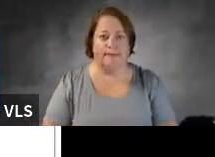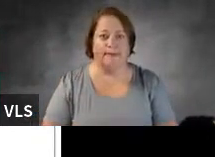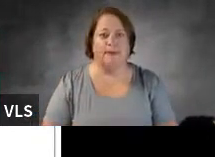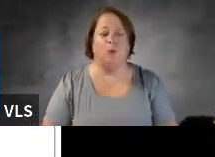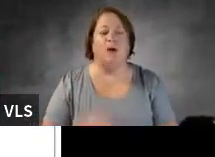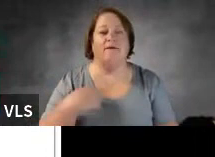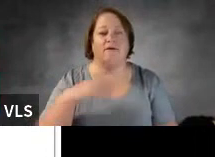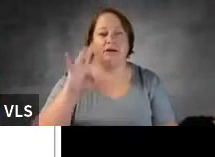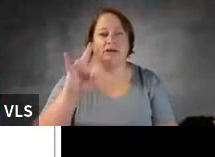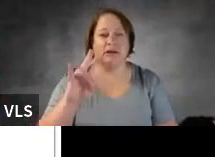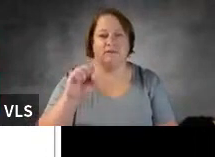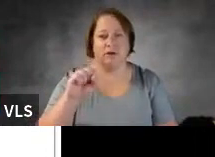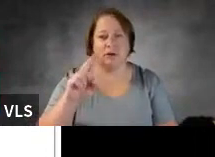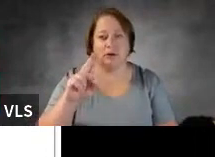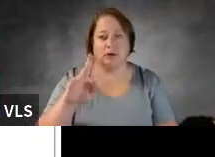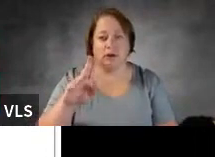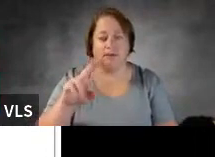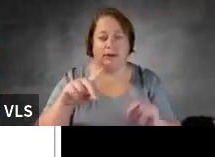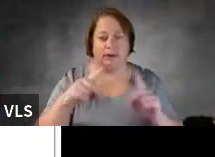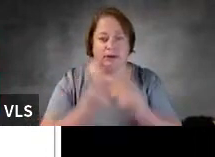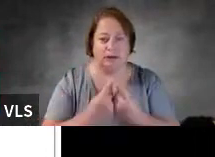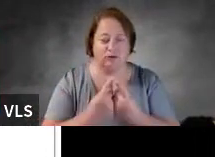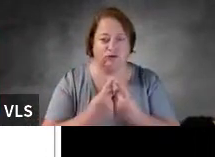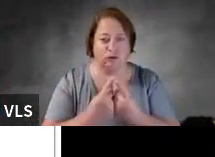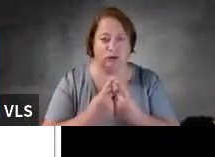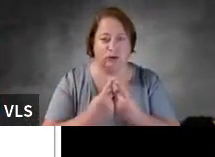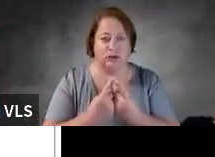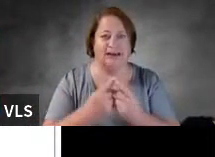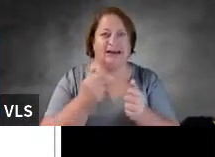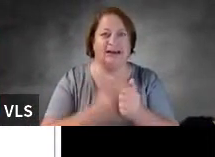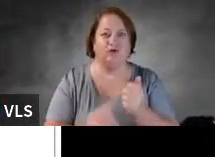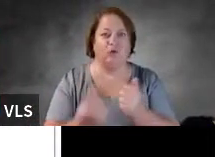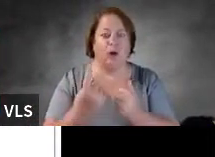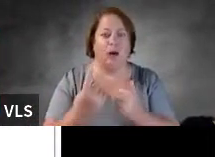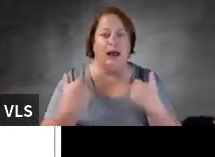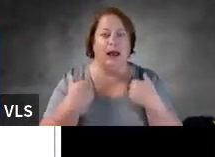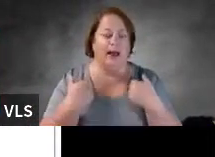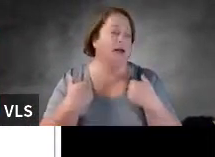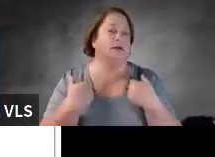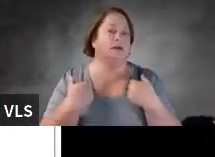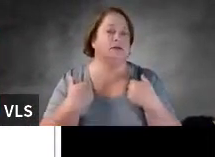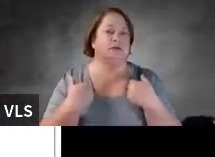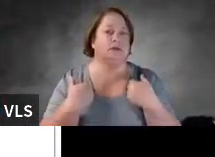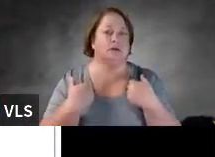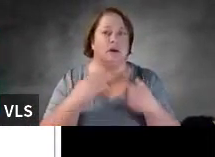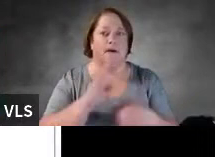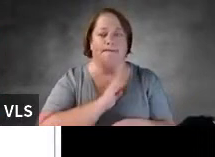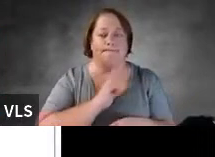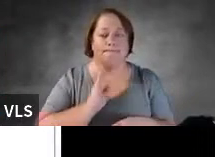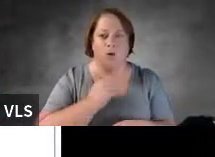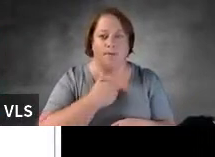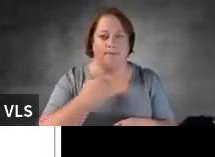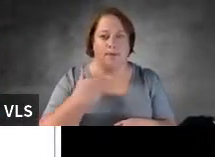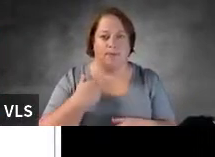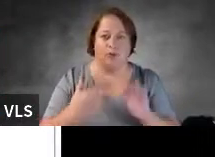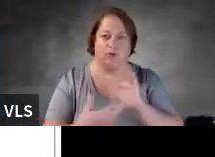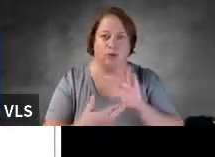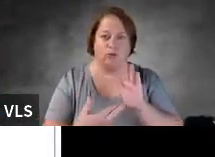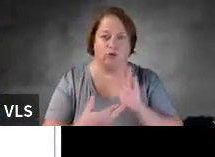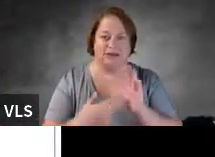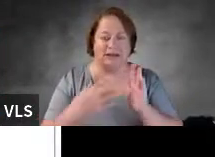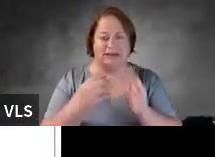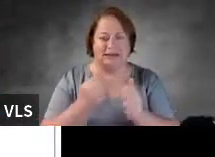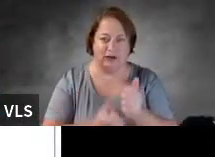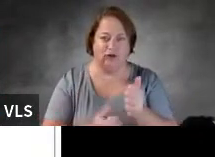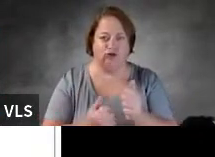We have 7 sub-districts, and each one has, and we have a board member from that represents each